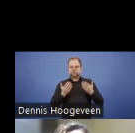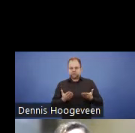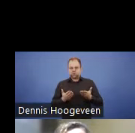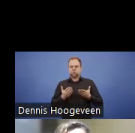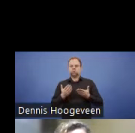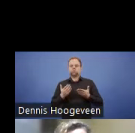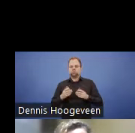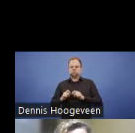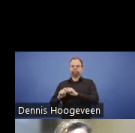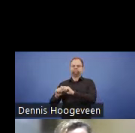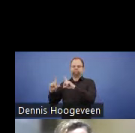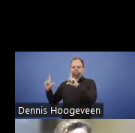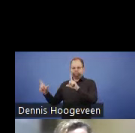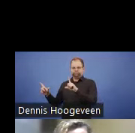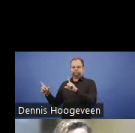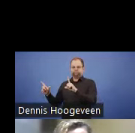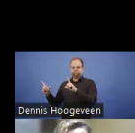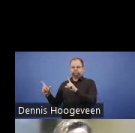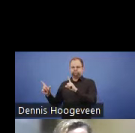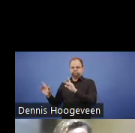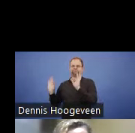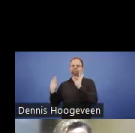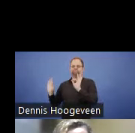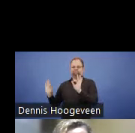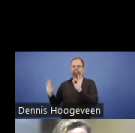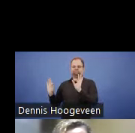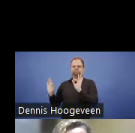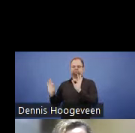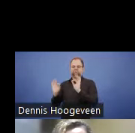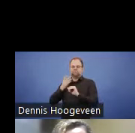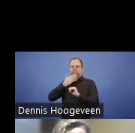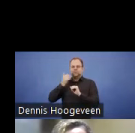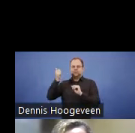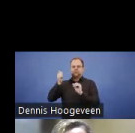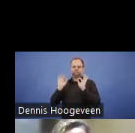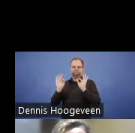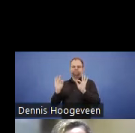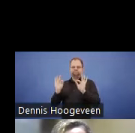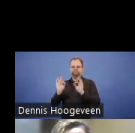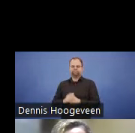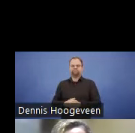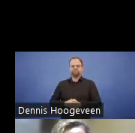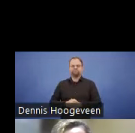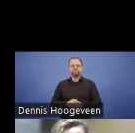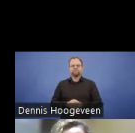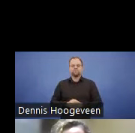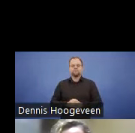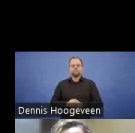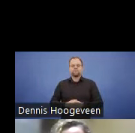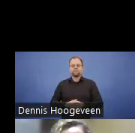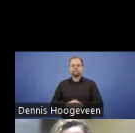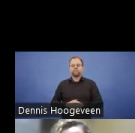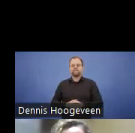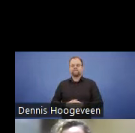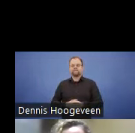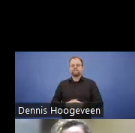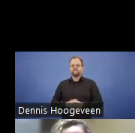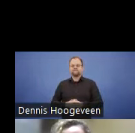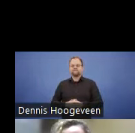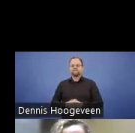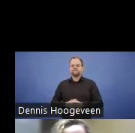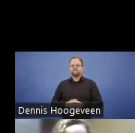Yes, and if you want to see 2 slides, just press escape so you can see other slides as well.